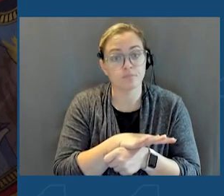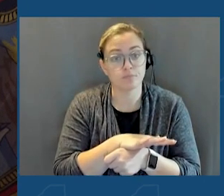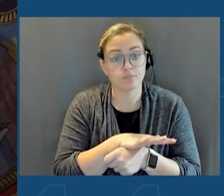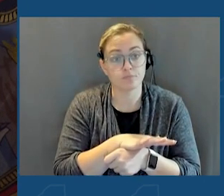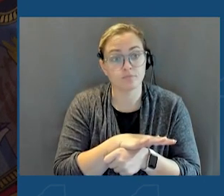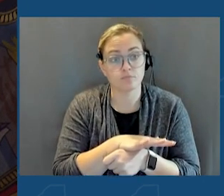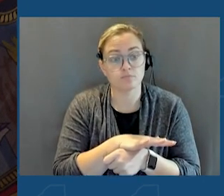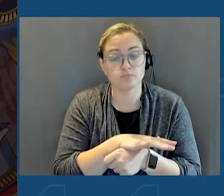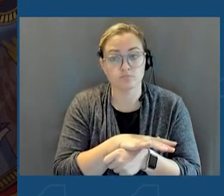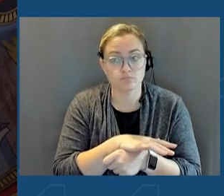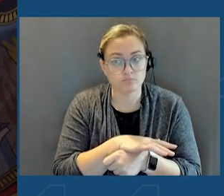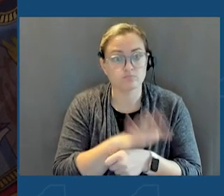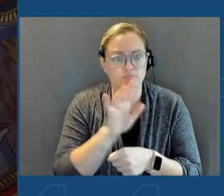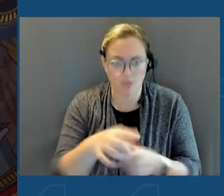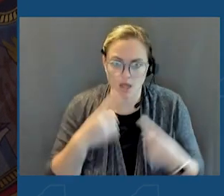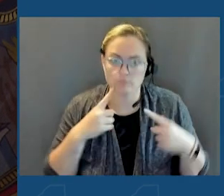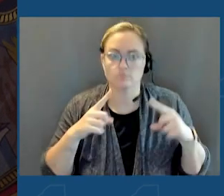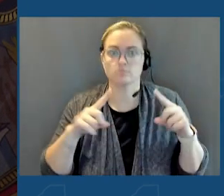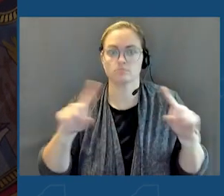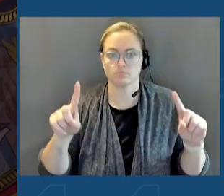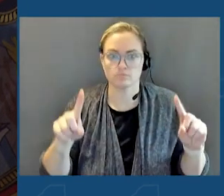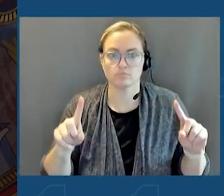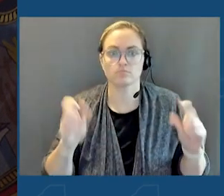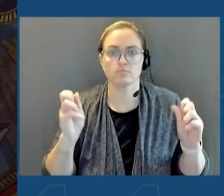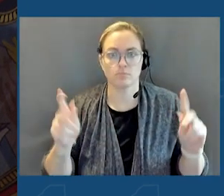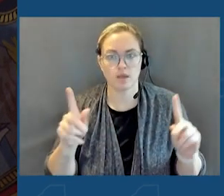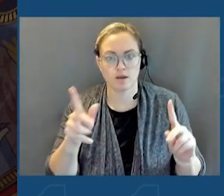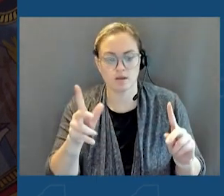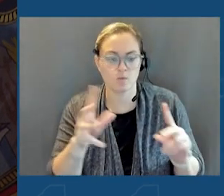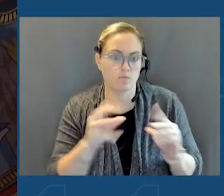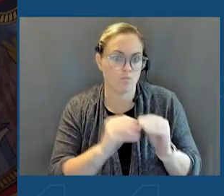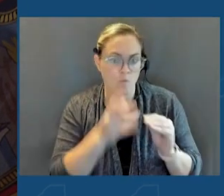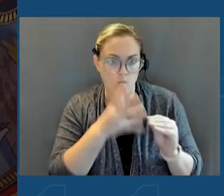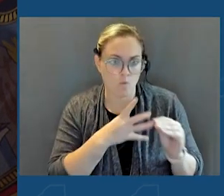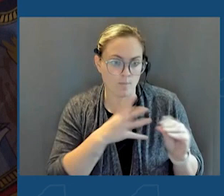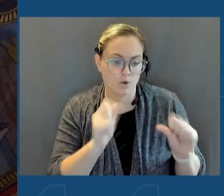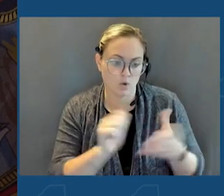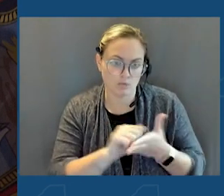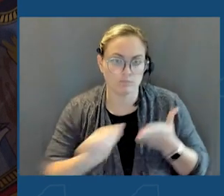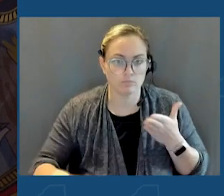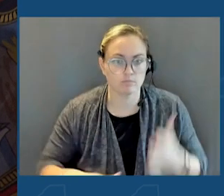it accessible for so many more women.